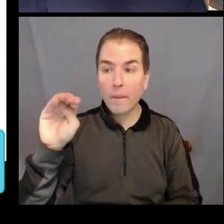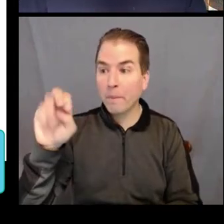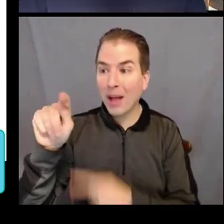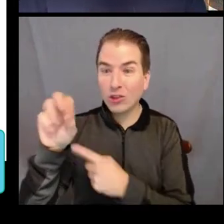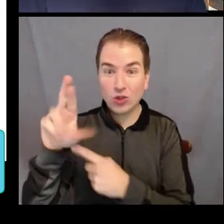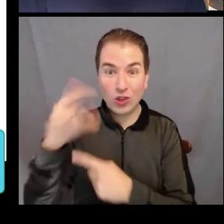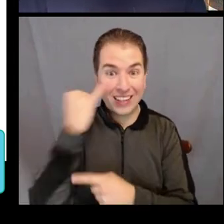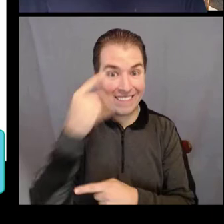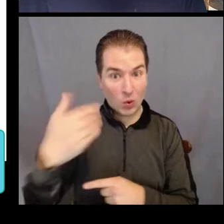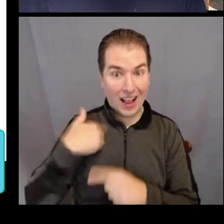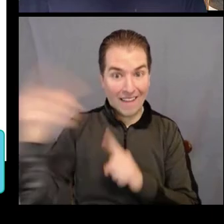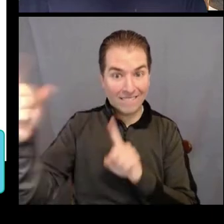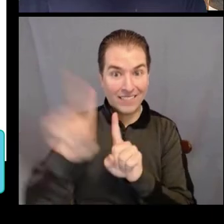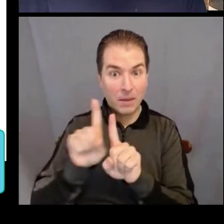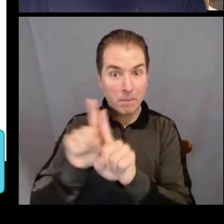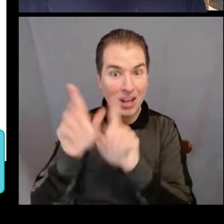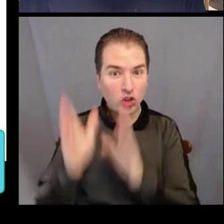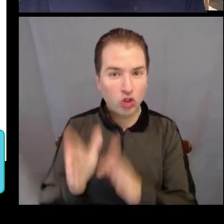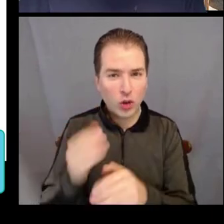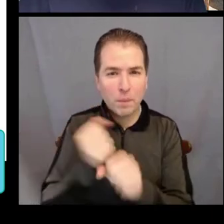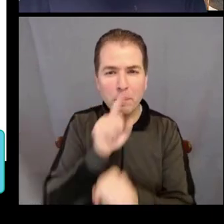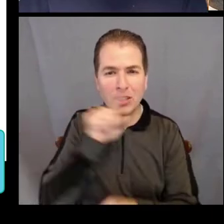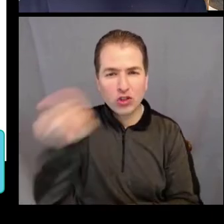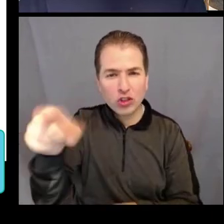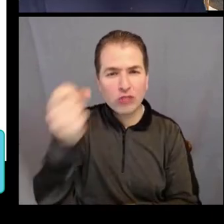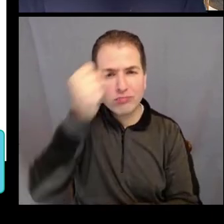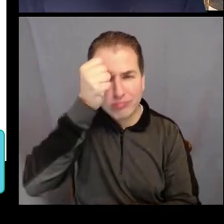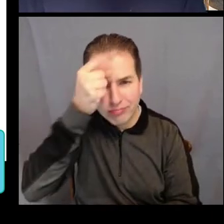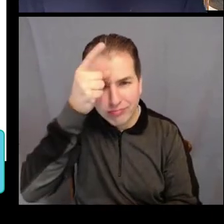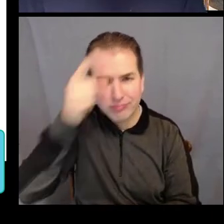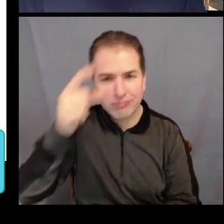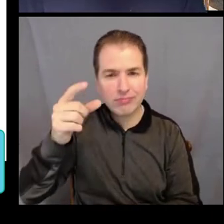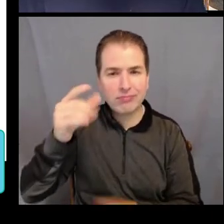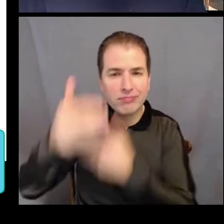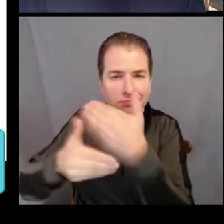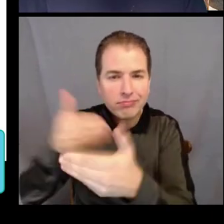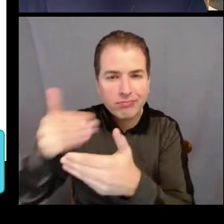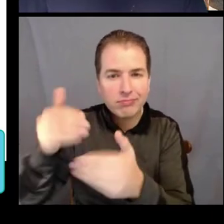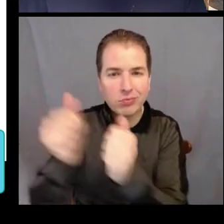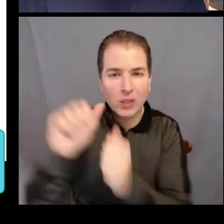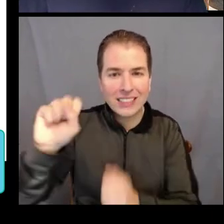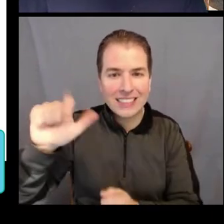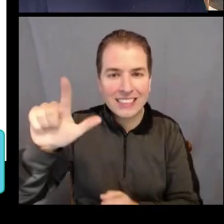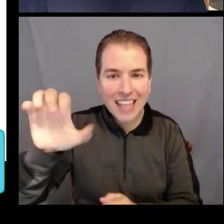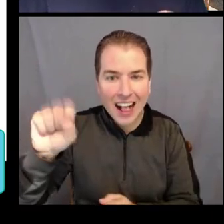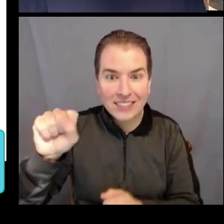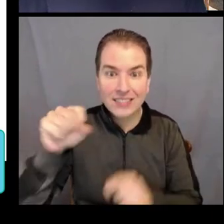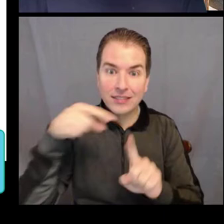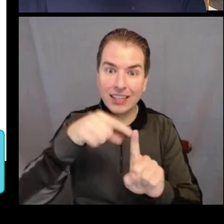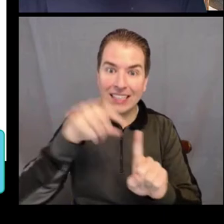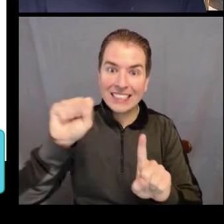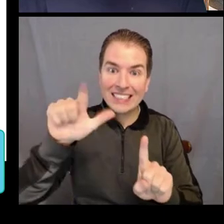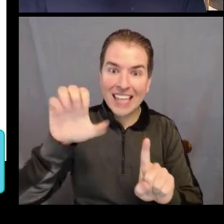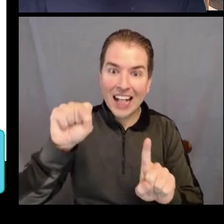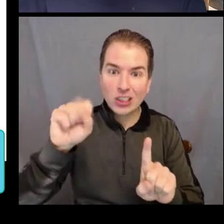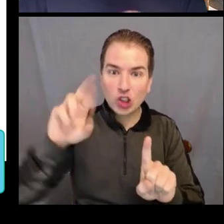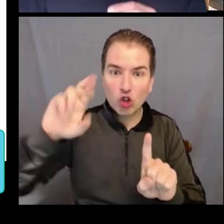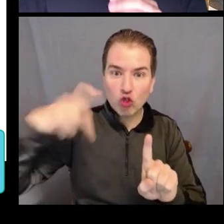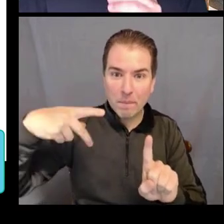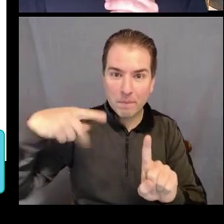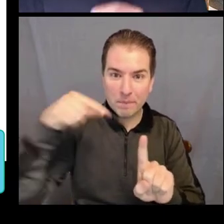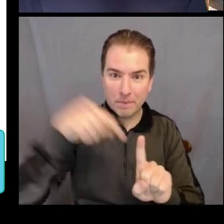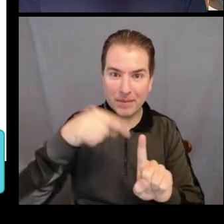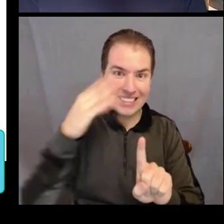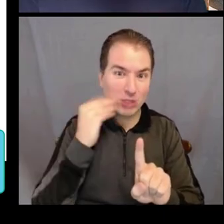mentor, make sure that they understand sales or the sales rep business There's many mentors that